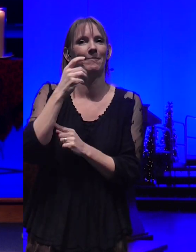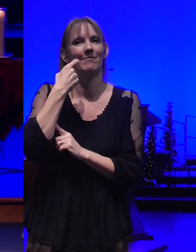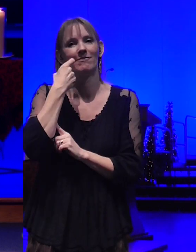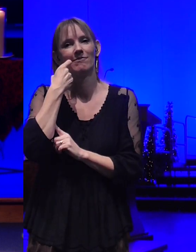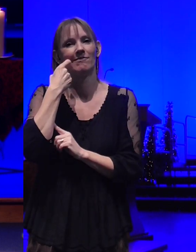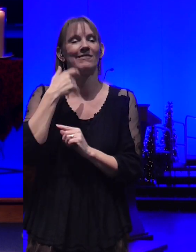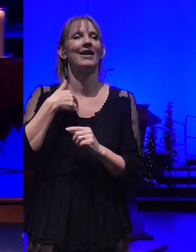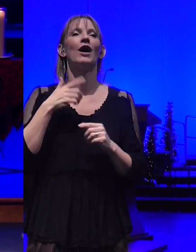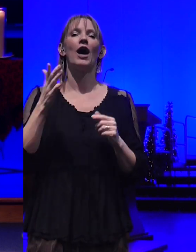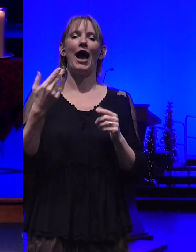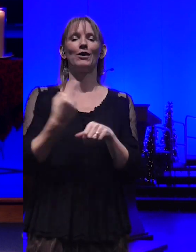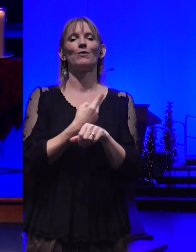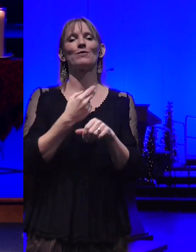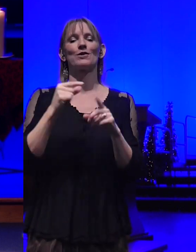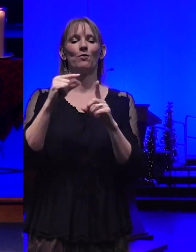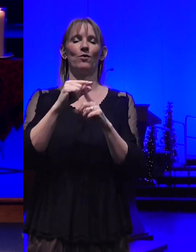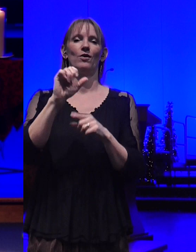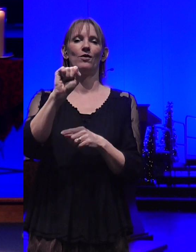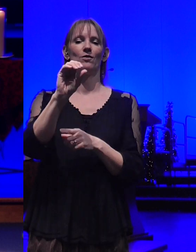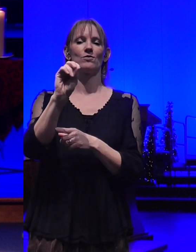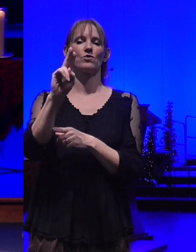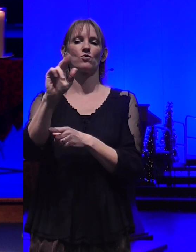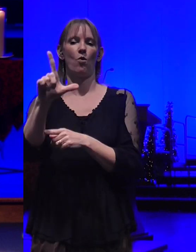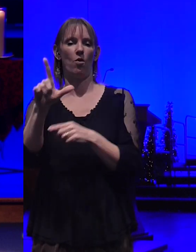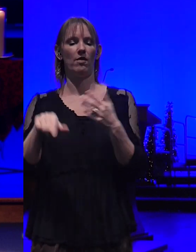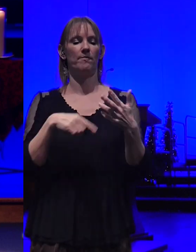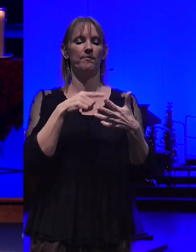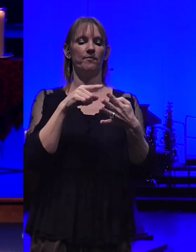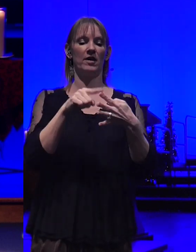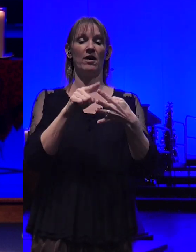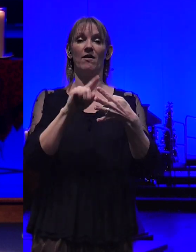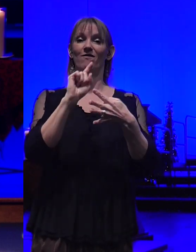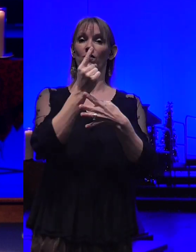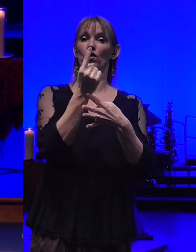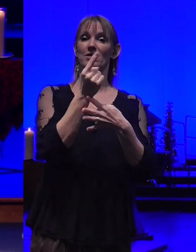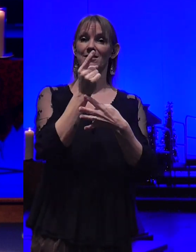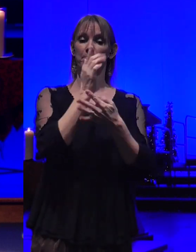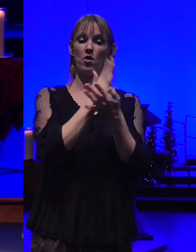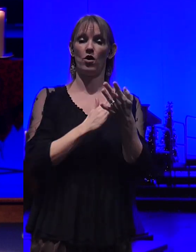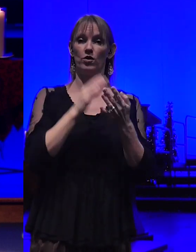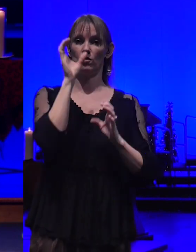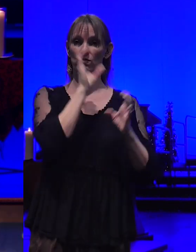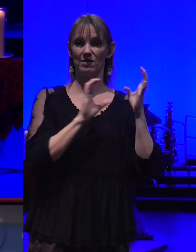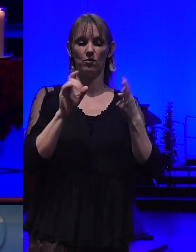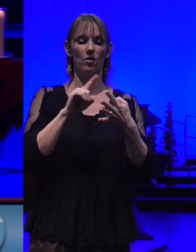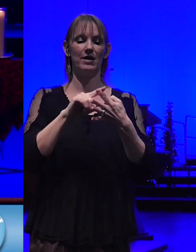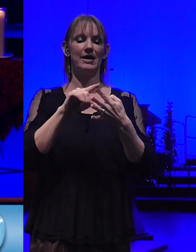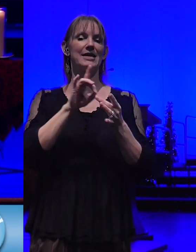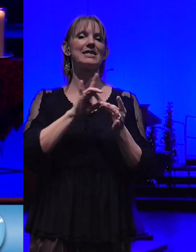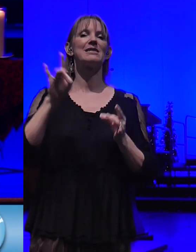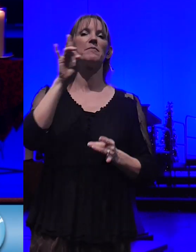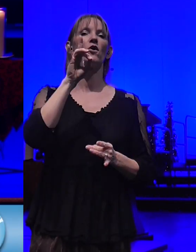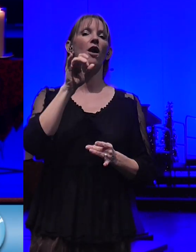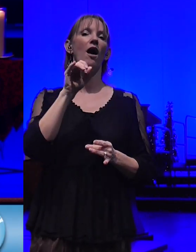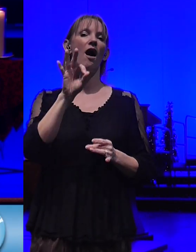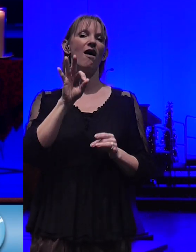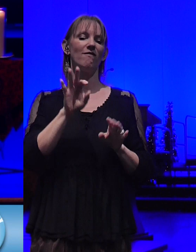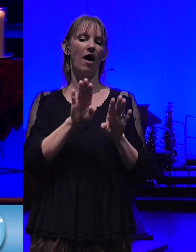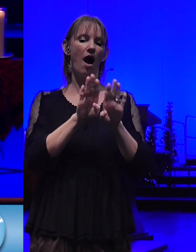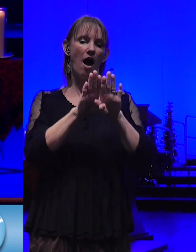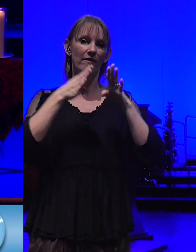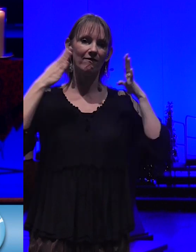Use the word soul to help you remember. And the first aspect of love to explore is the spirit of unfolding